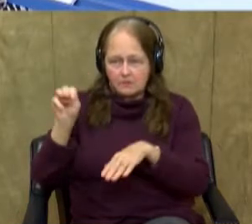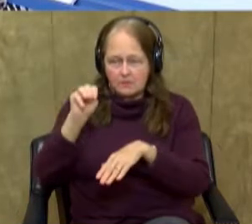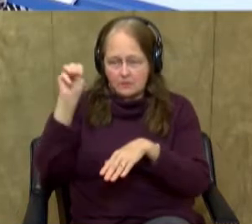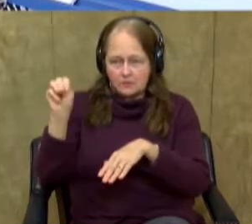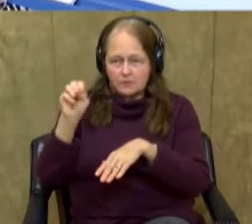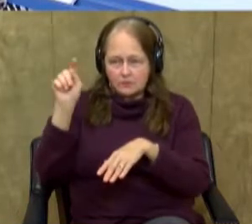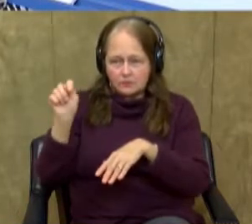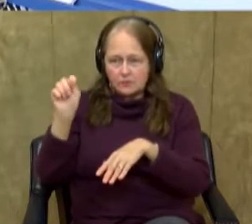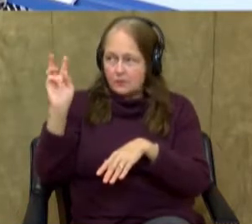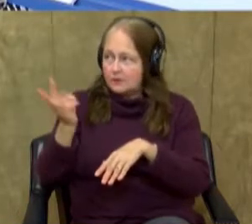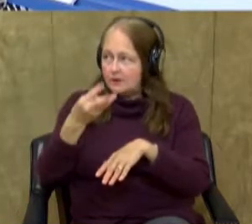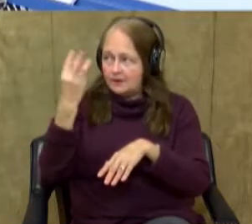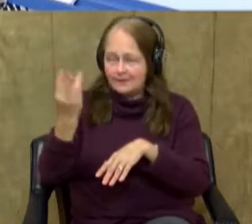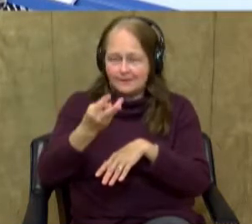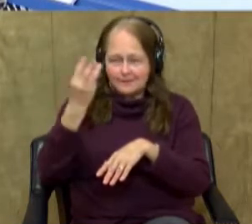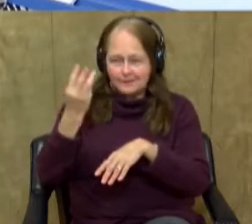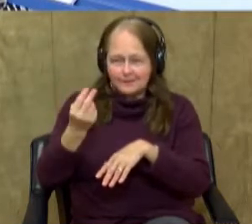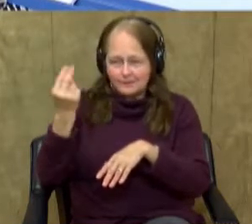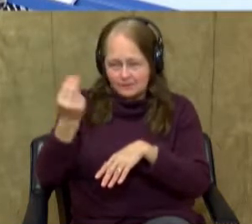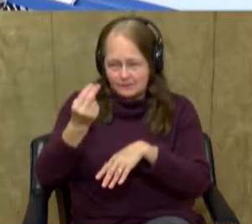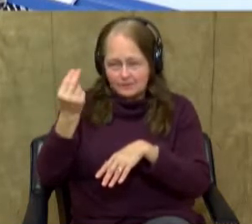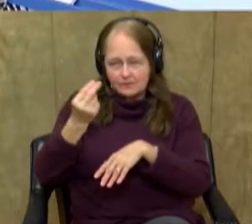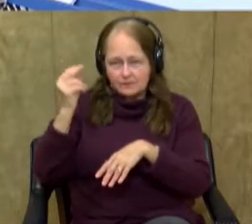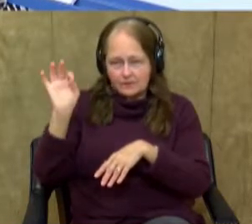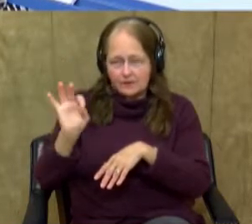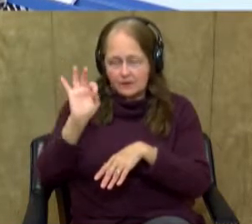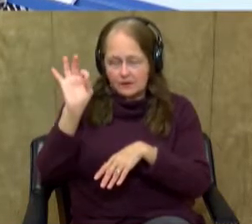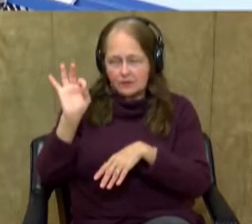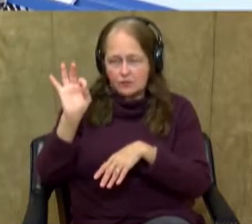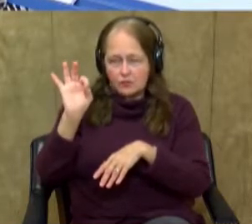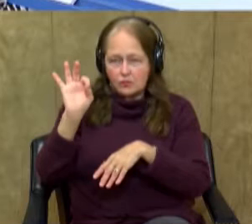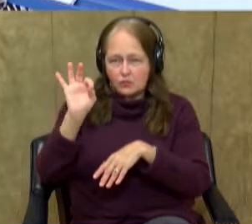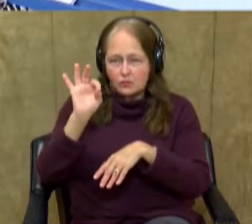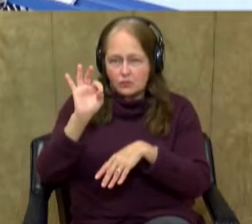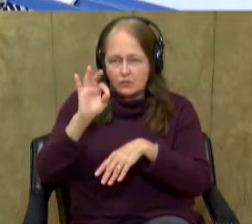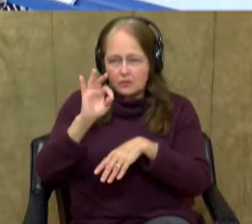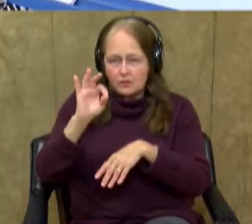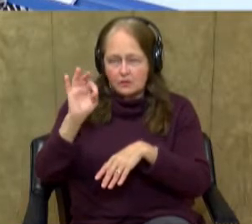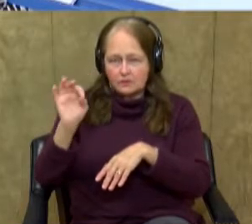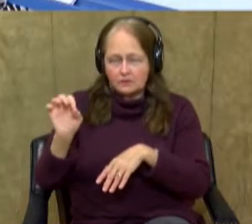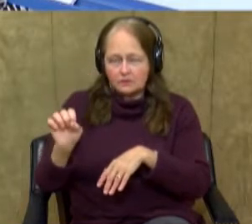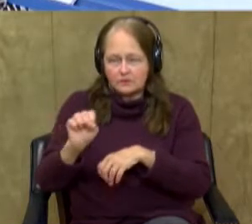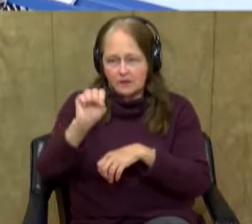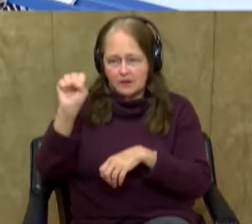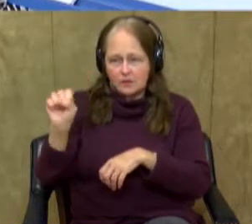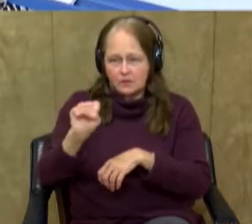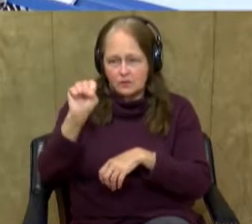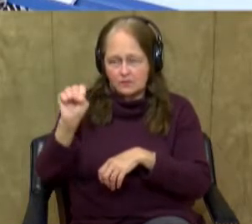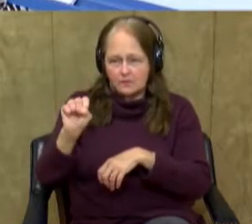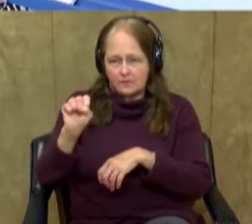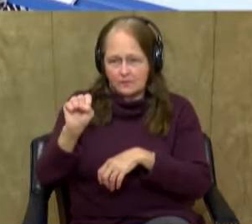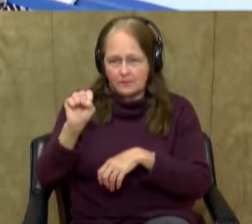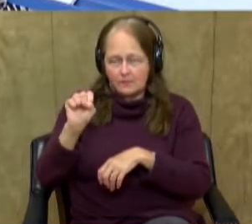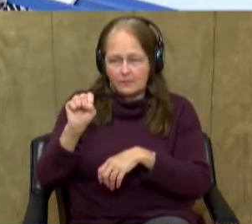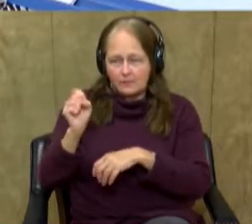there's Tuesday and there's Wednesday, there's Thursday and there's Friday, and then there's Saturday. Days of the